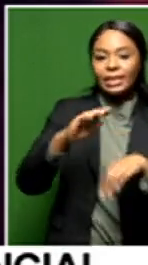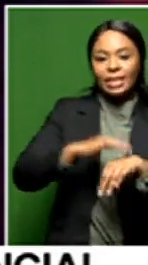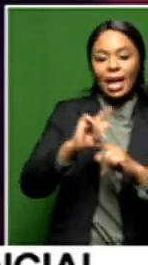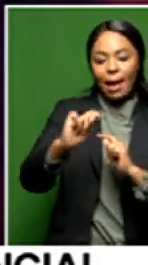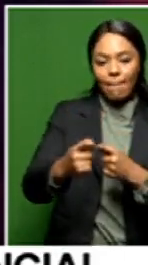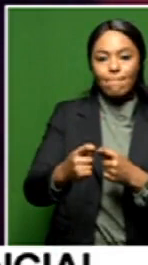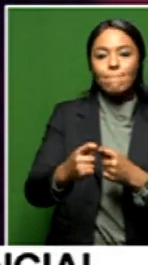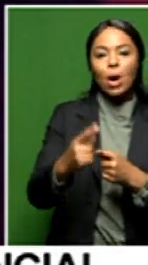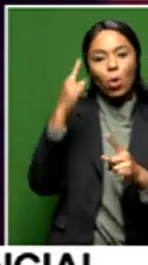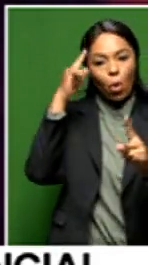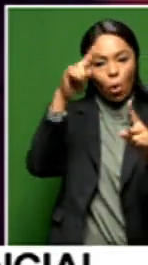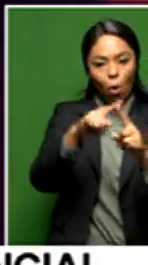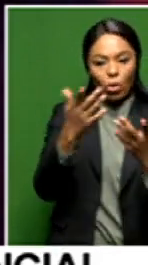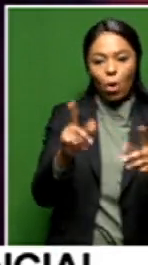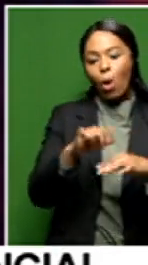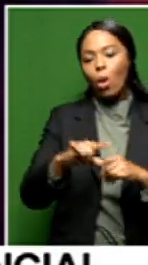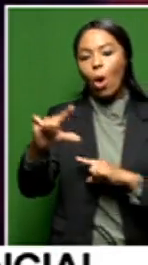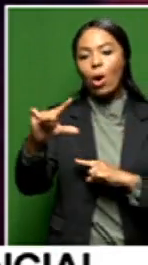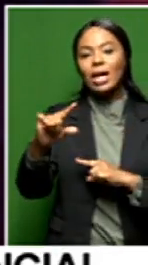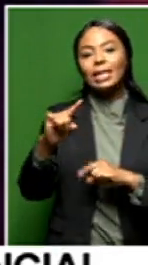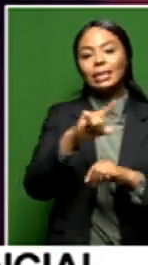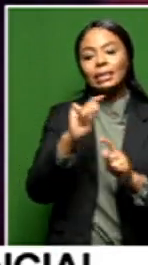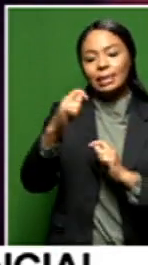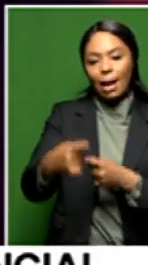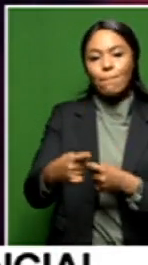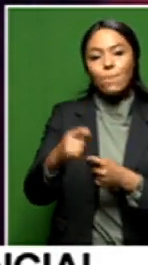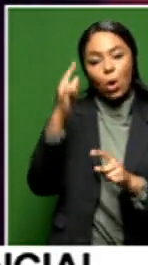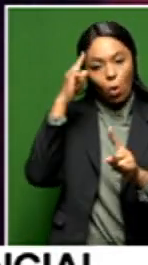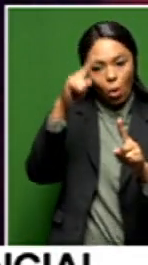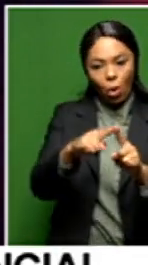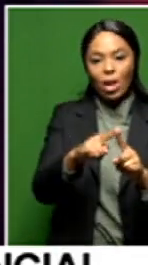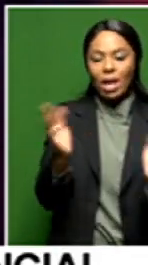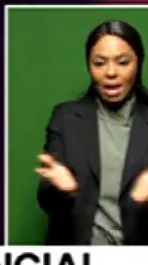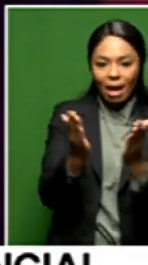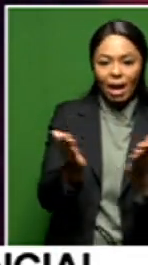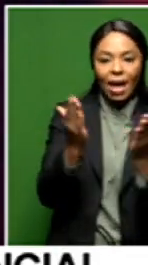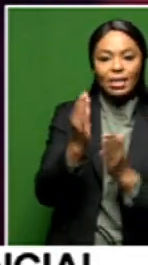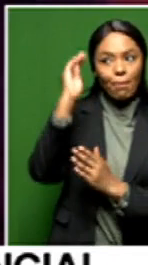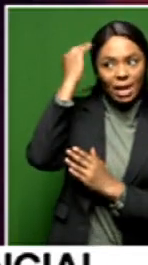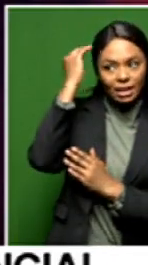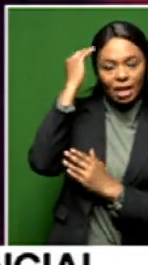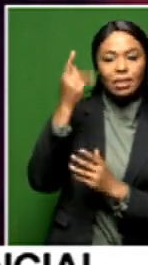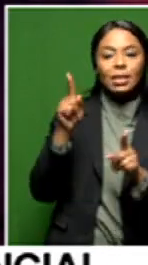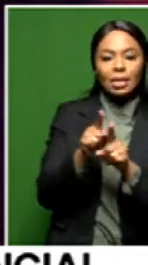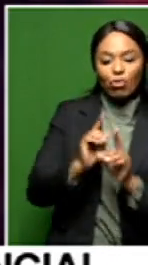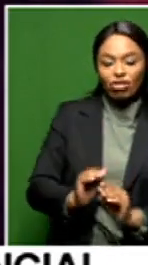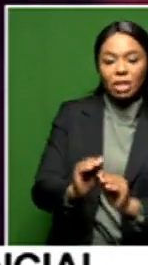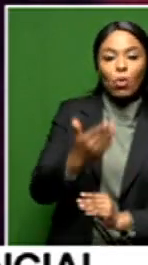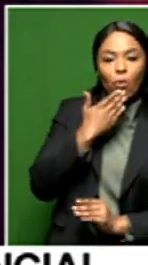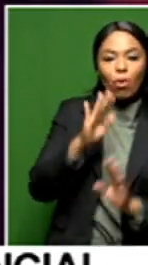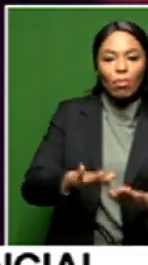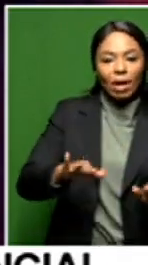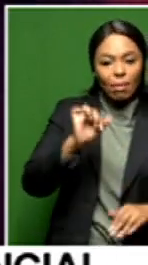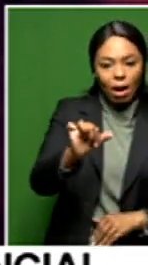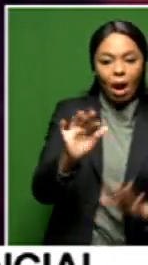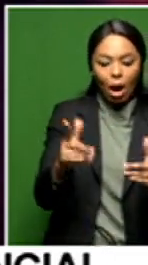as your long-term goals. So I'd say get practical and consider side hustles and encourage that mentality with your children. Another small thing that we